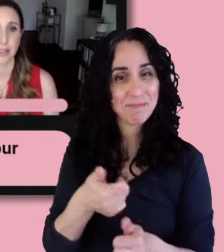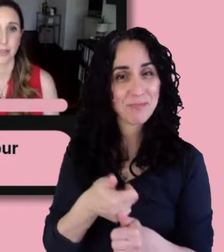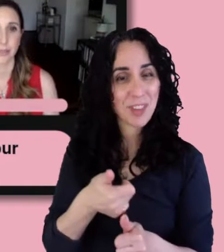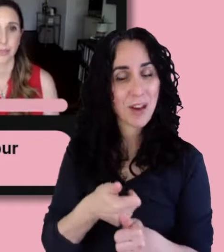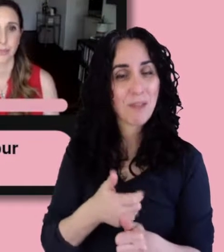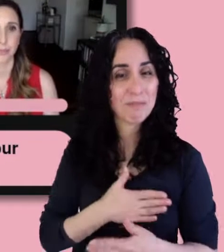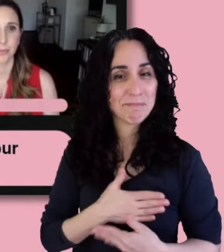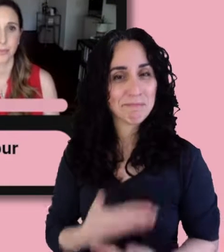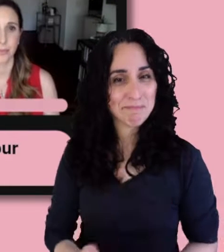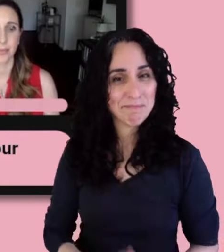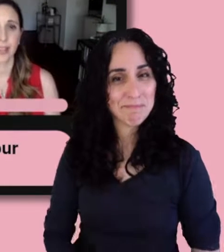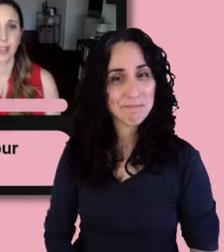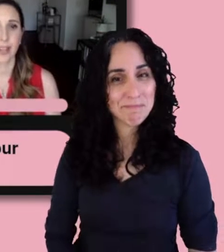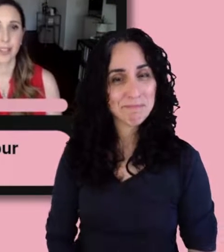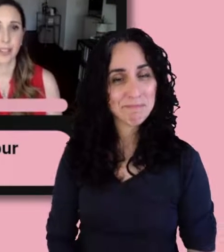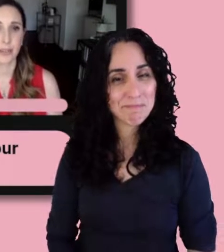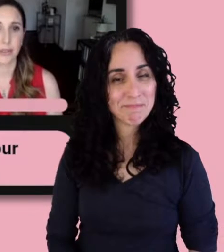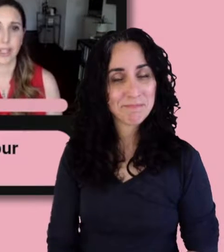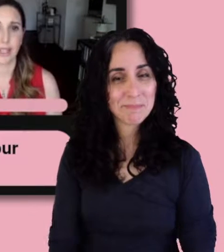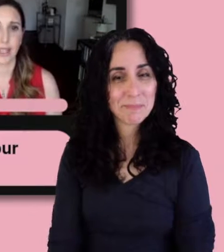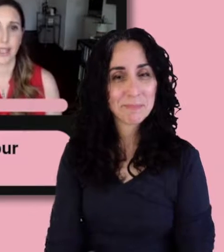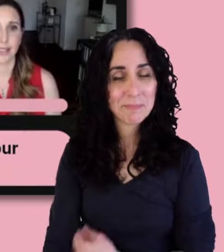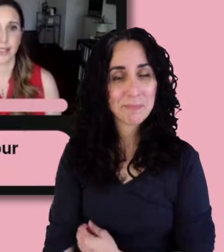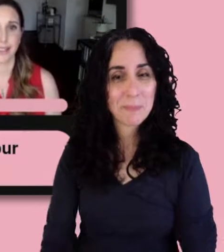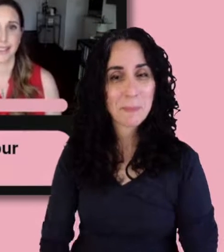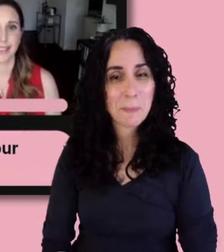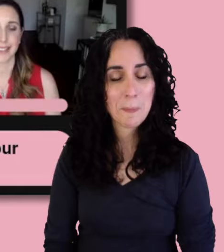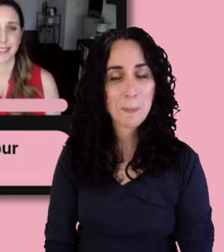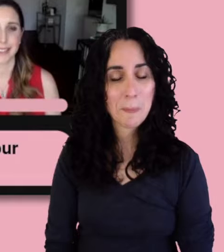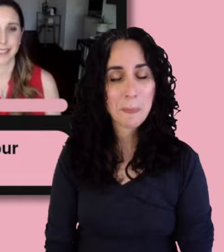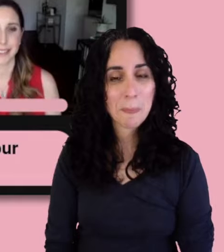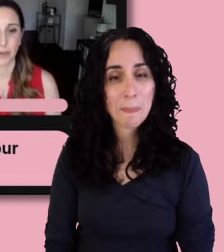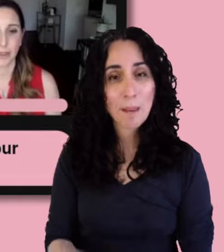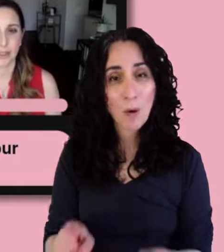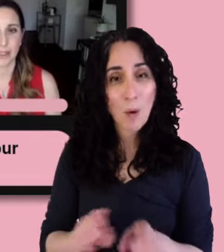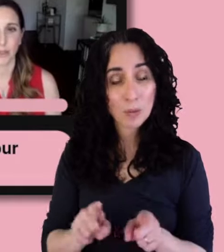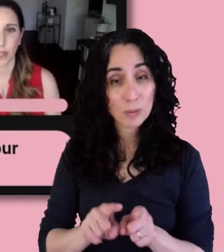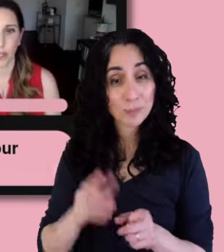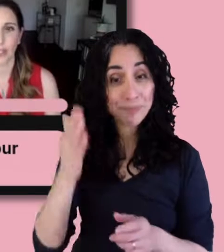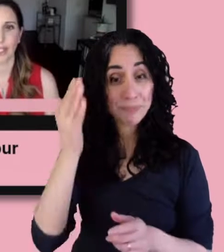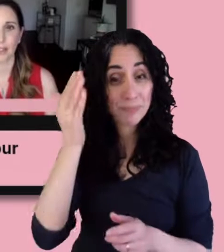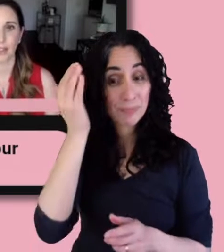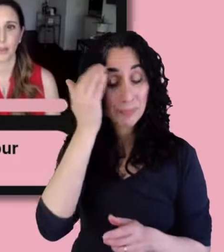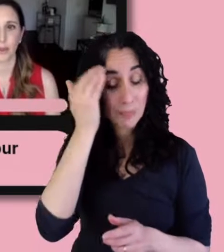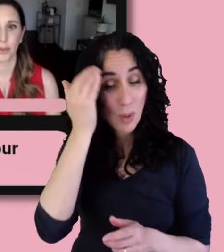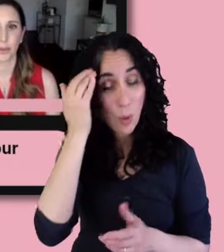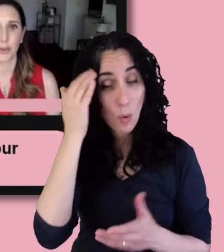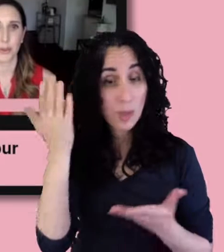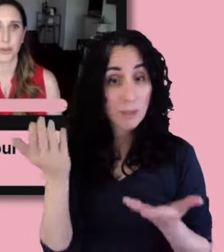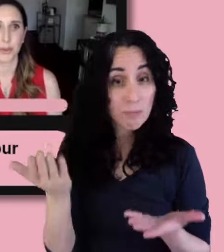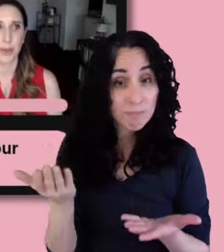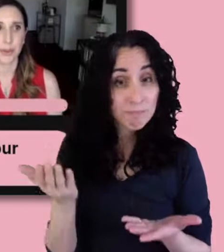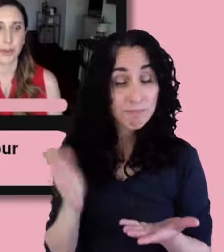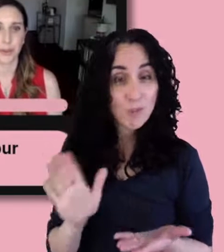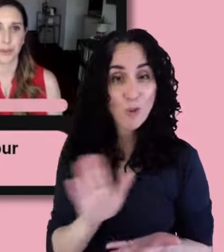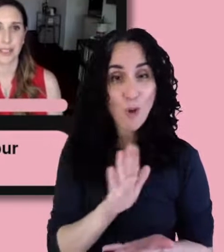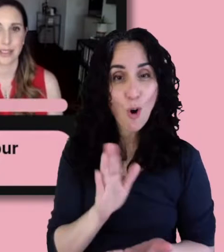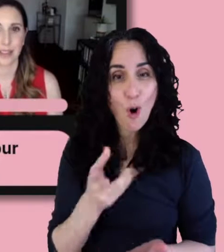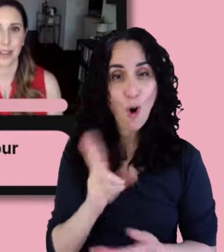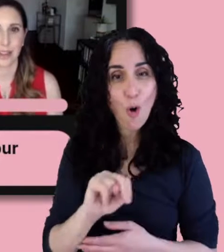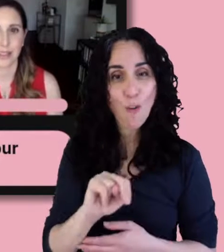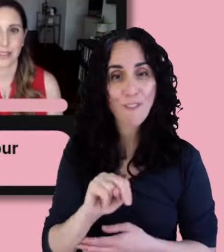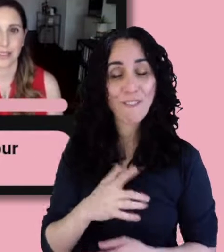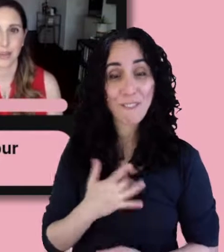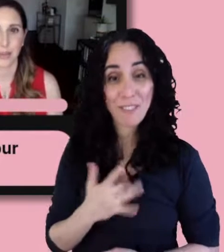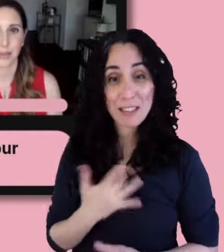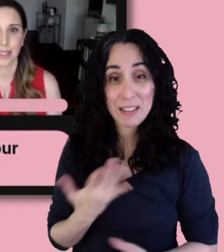start. Mm, I Another love that. thing I think is helpful is knowing, knowing what your feelings